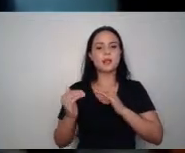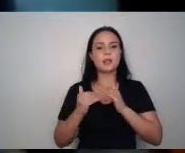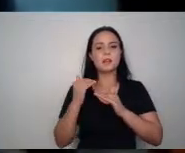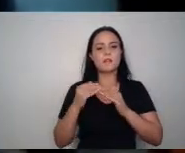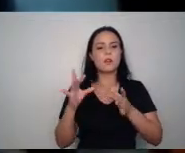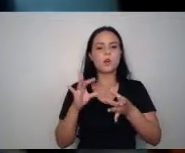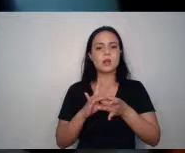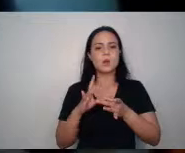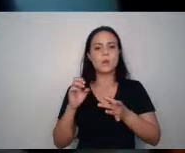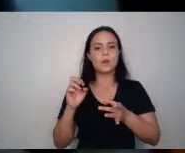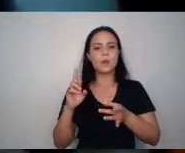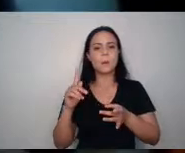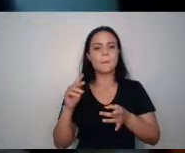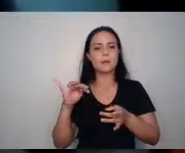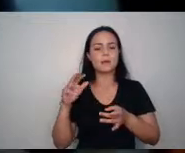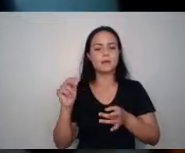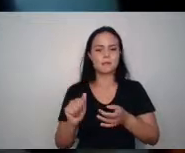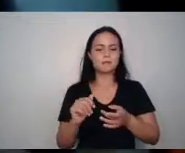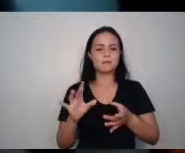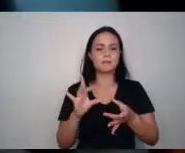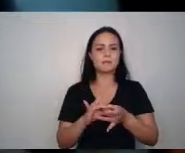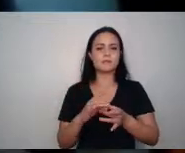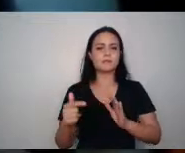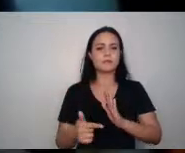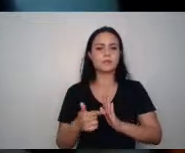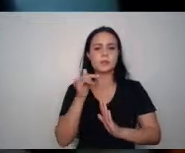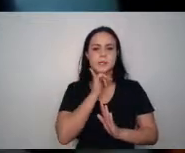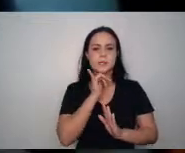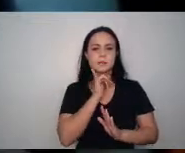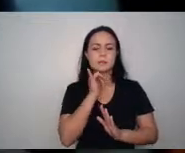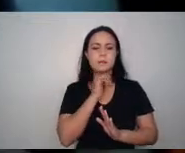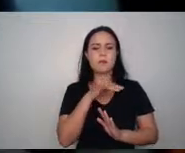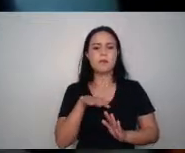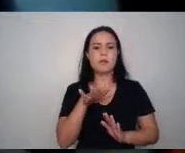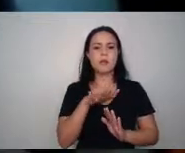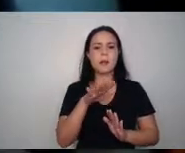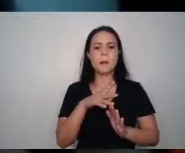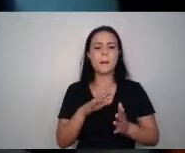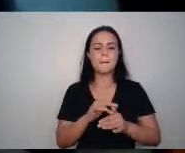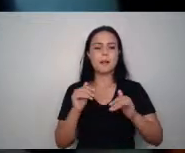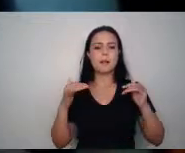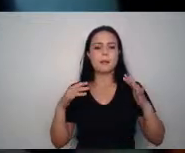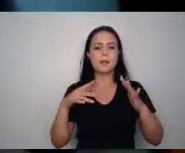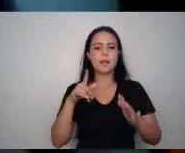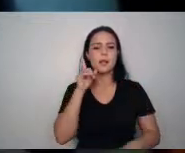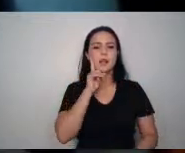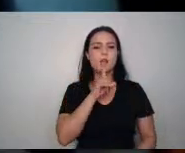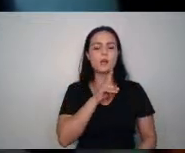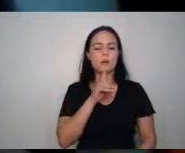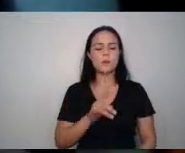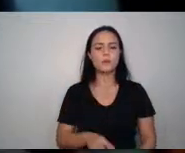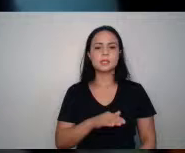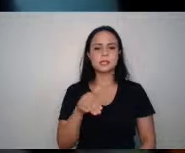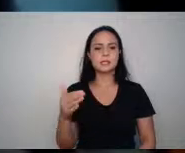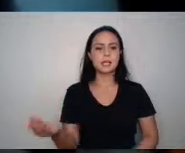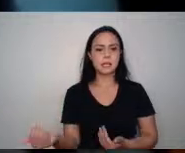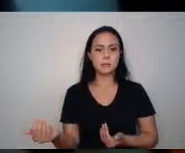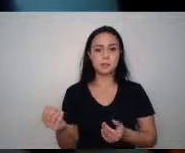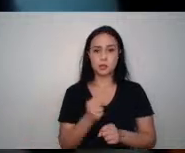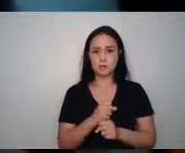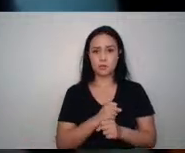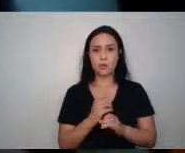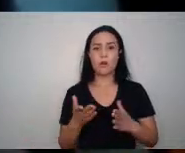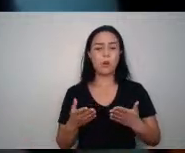of European Union, I just want to do two testimonies here. They're very simple. The resolution of the